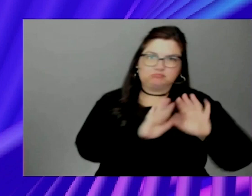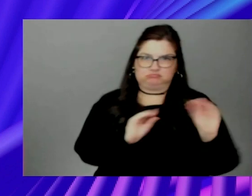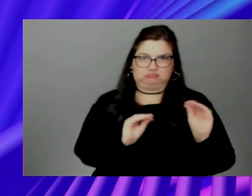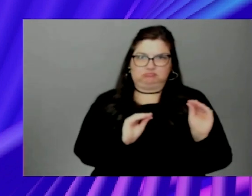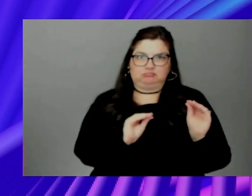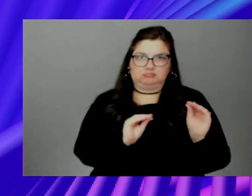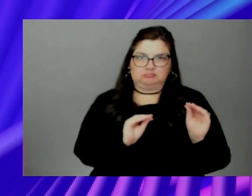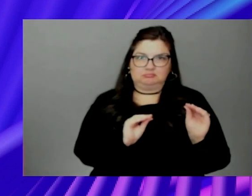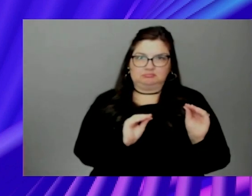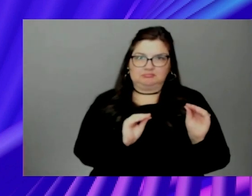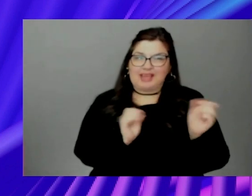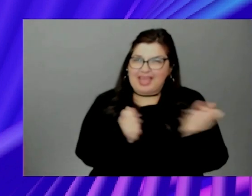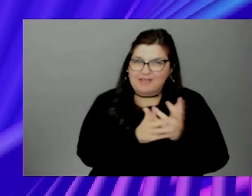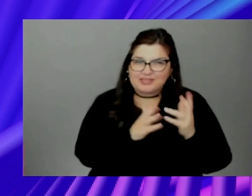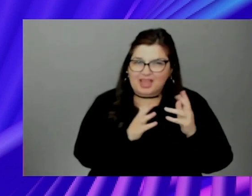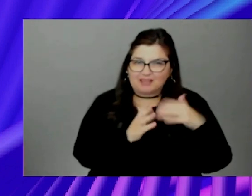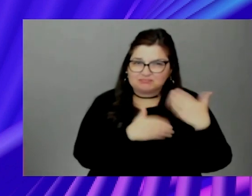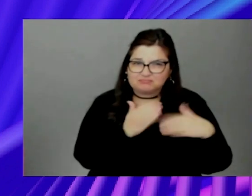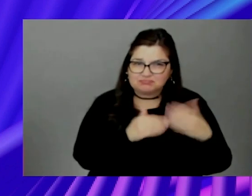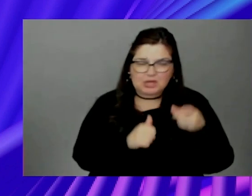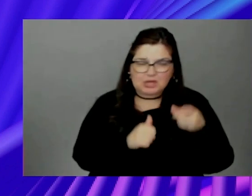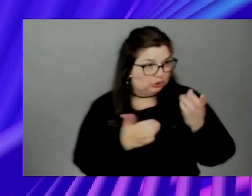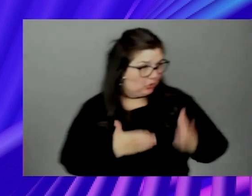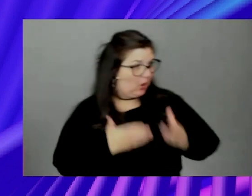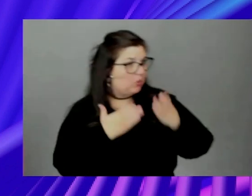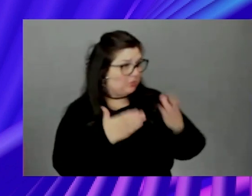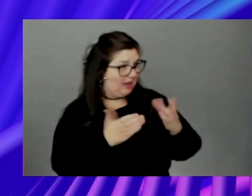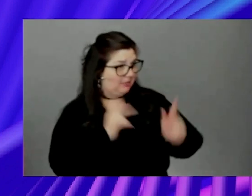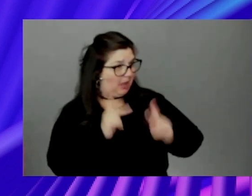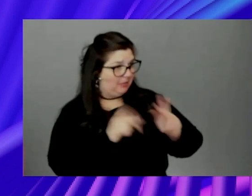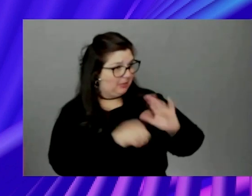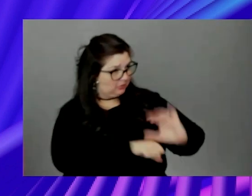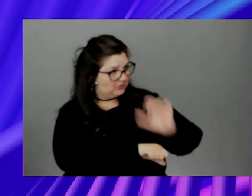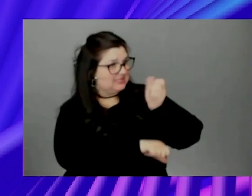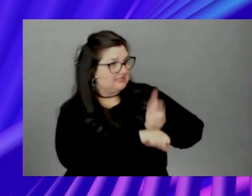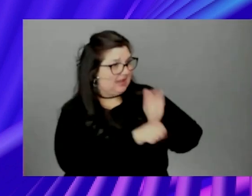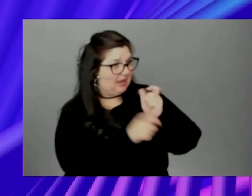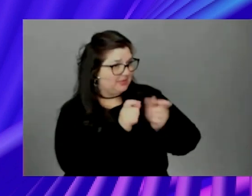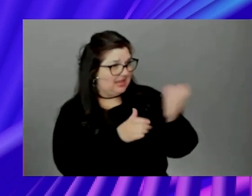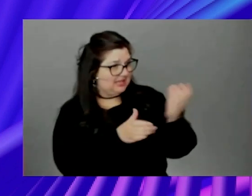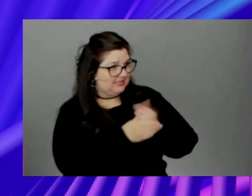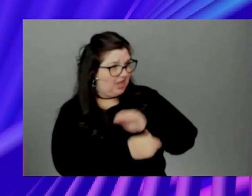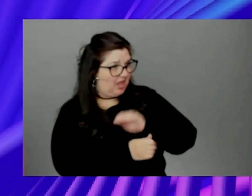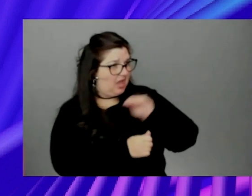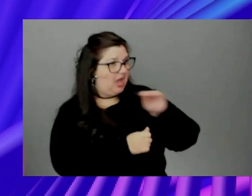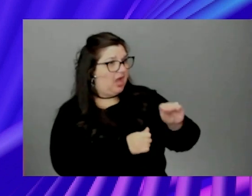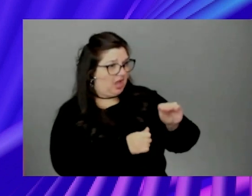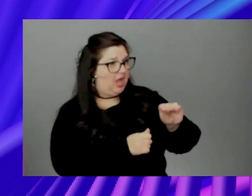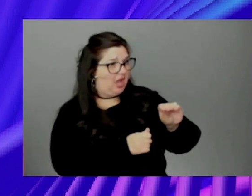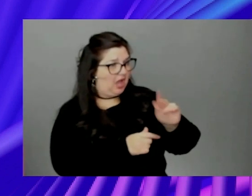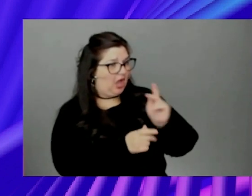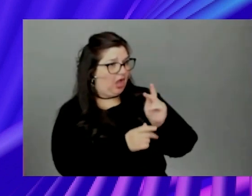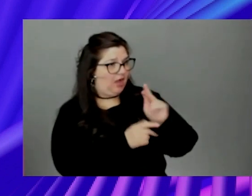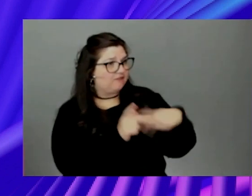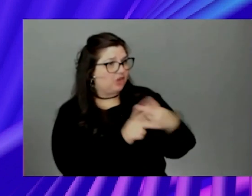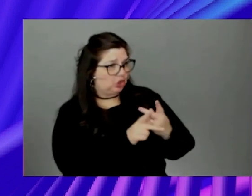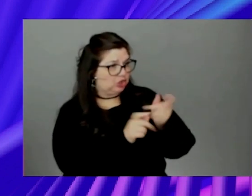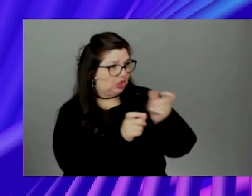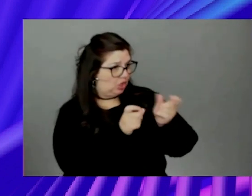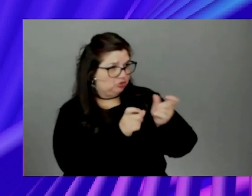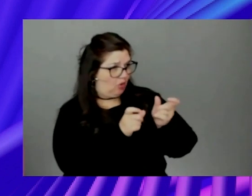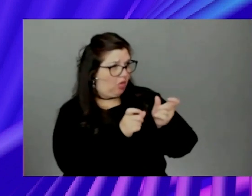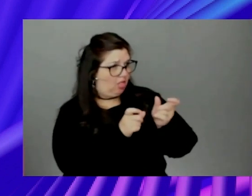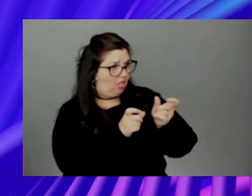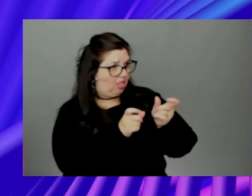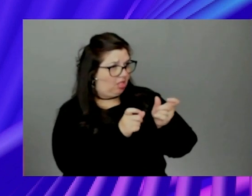same thing. Would you just recommend people put that settings file right in version control alongside the project? I